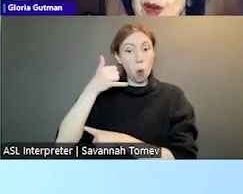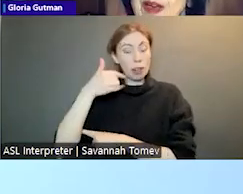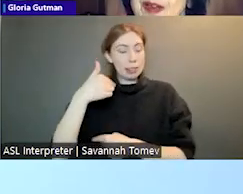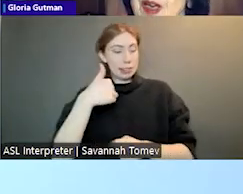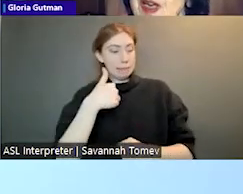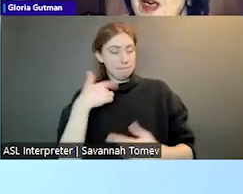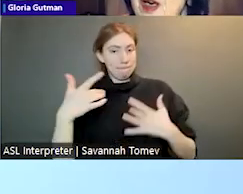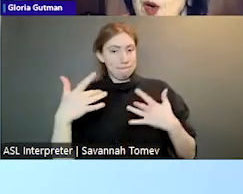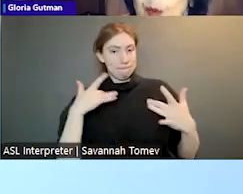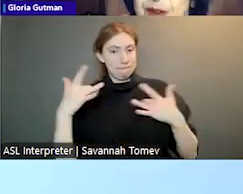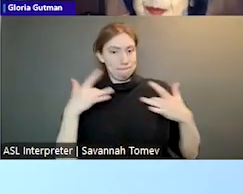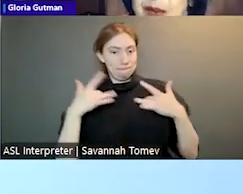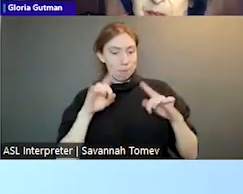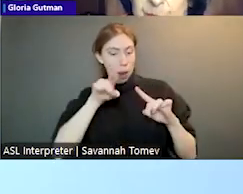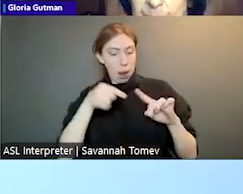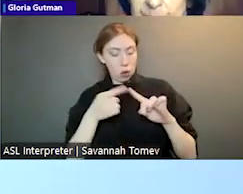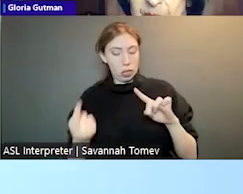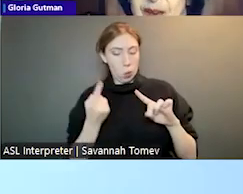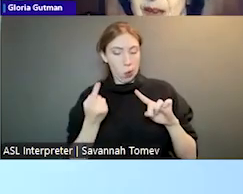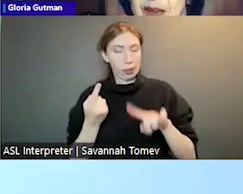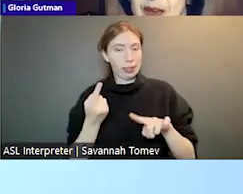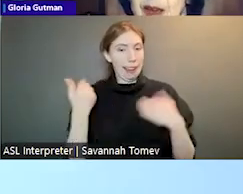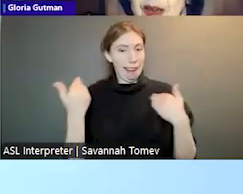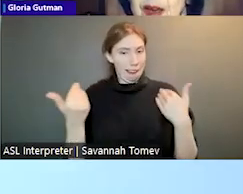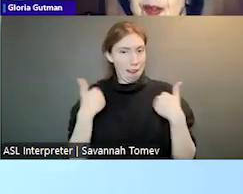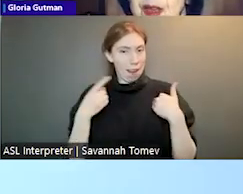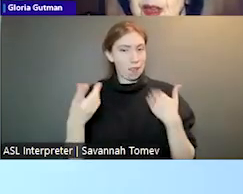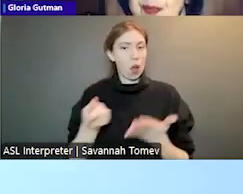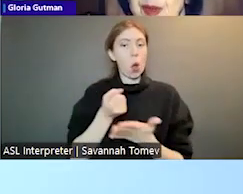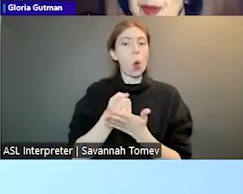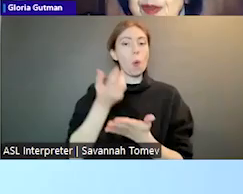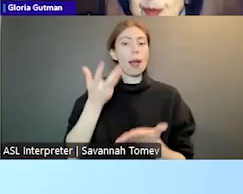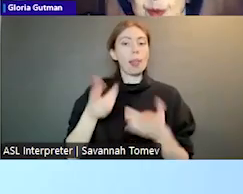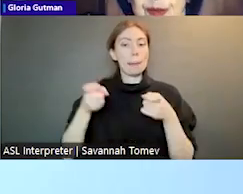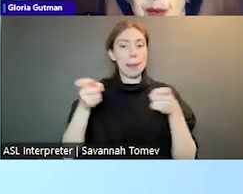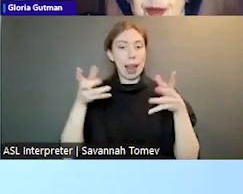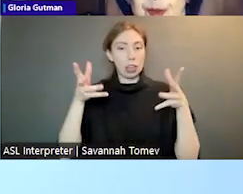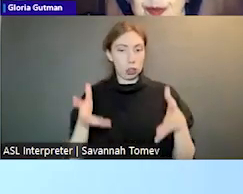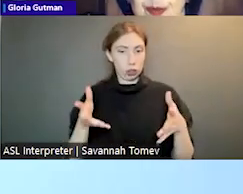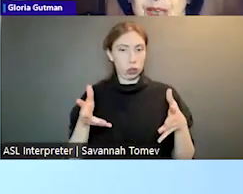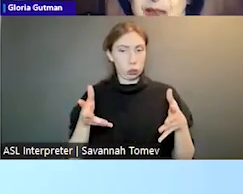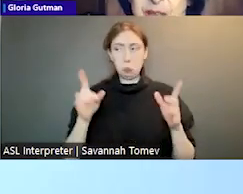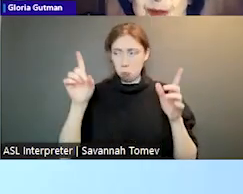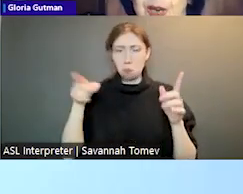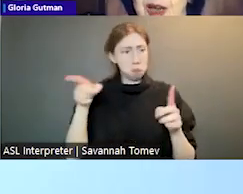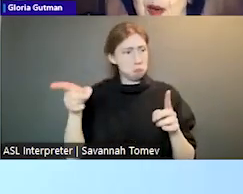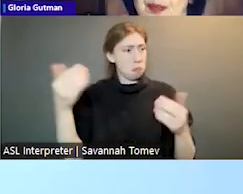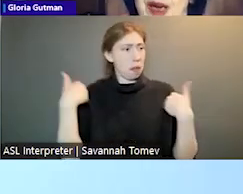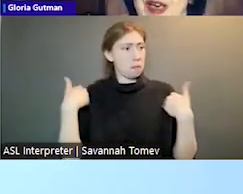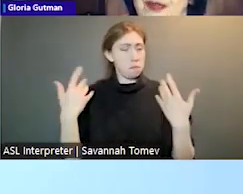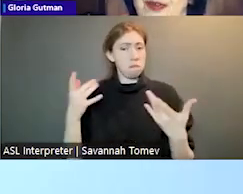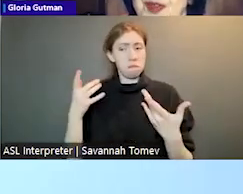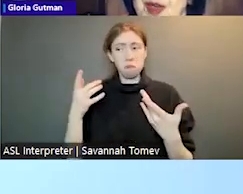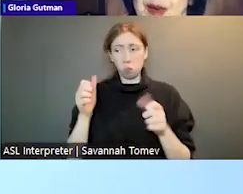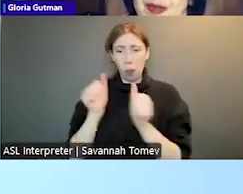who had a wealth manager, and I'd been with this wealth manager for many years,